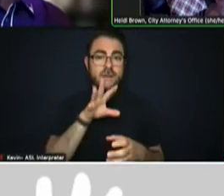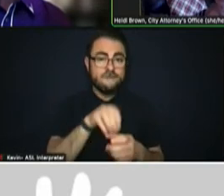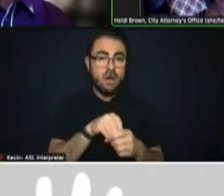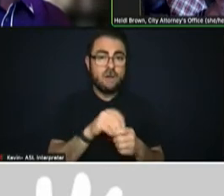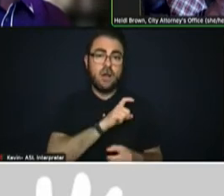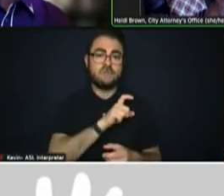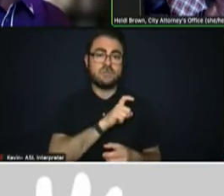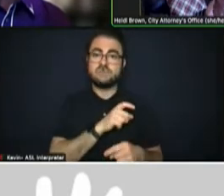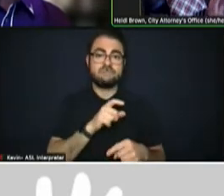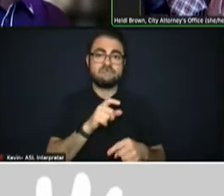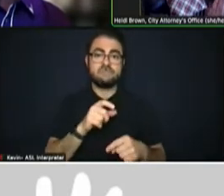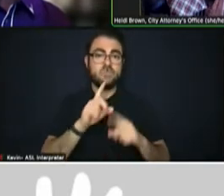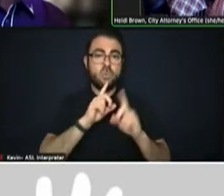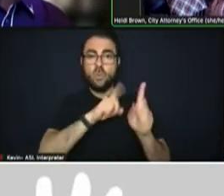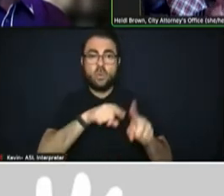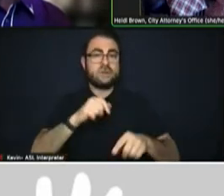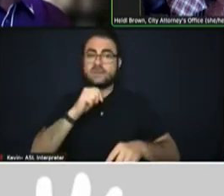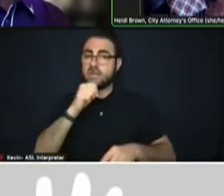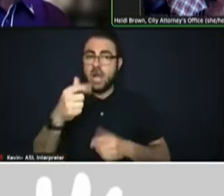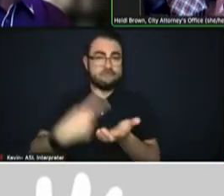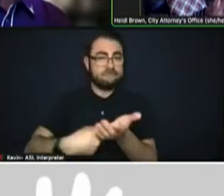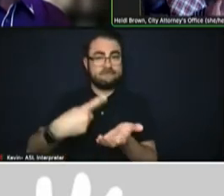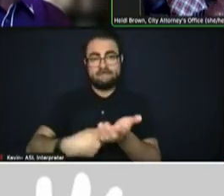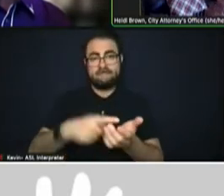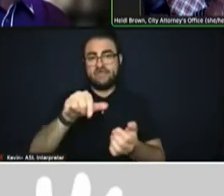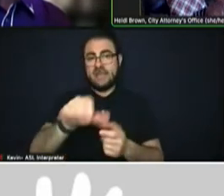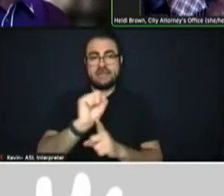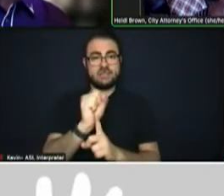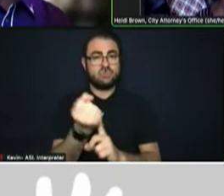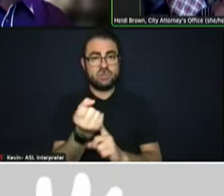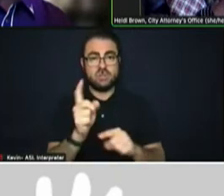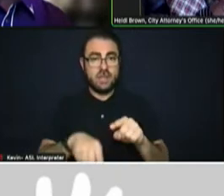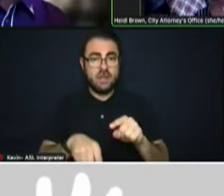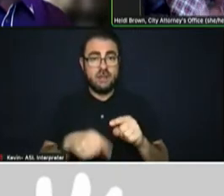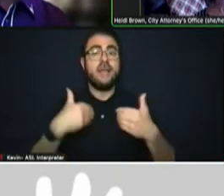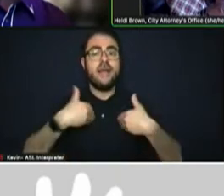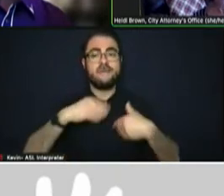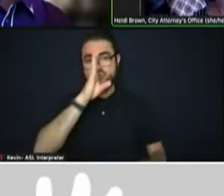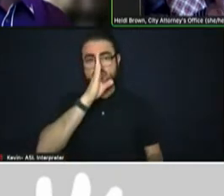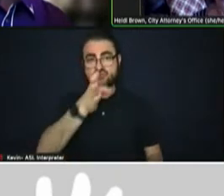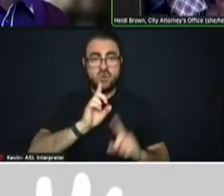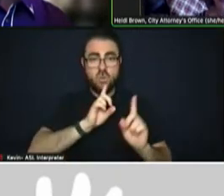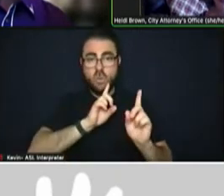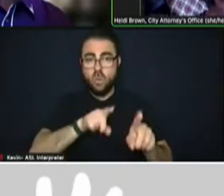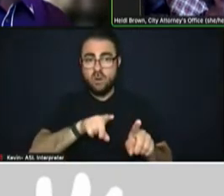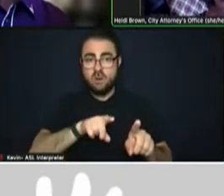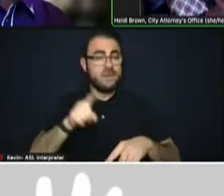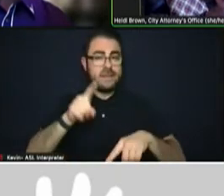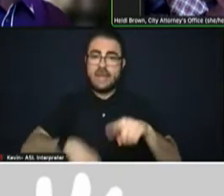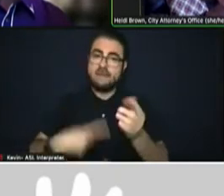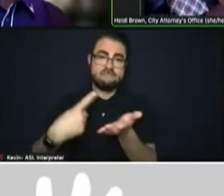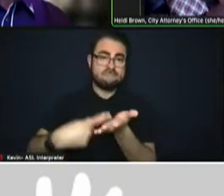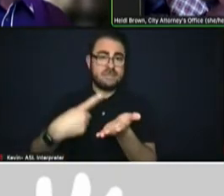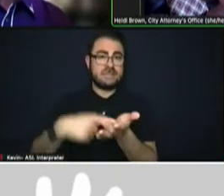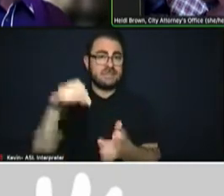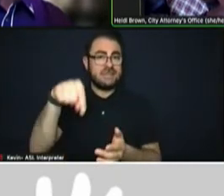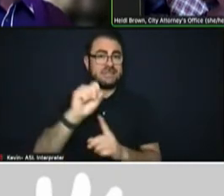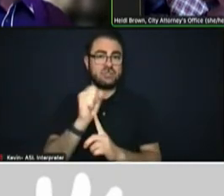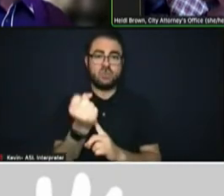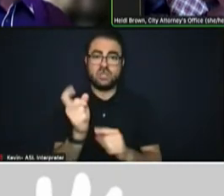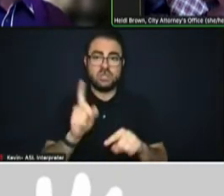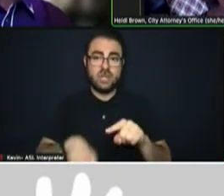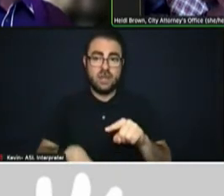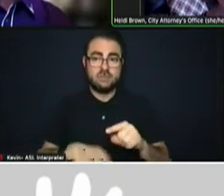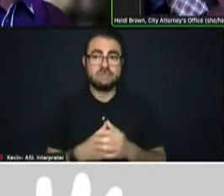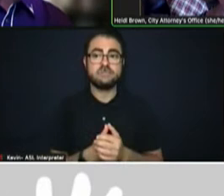already exists. They're given a direct order saying you're not allowed to talk about this matter. They're placed, as I said